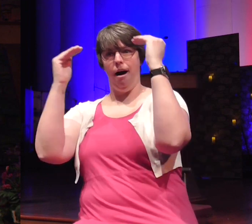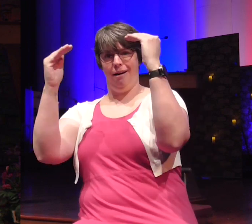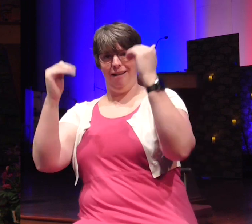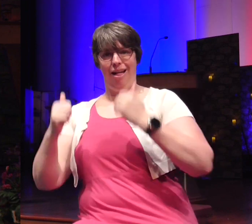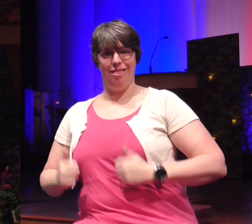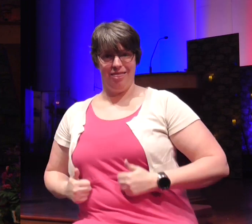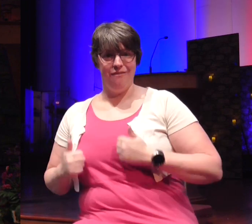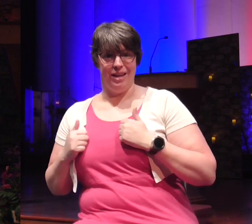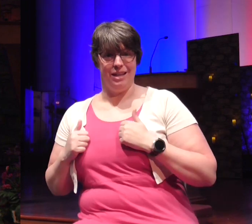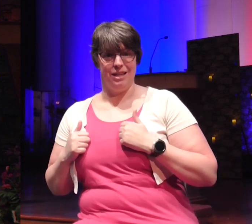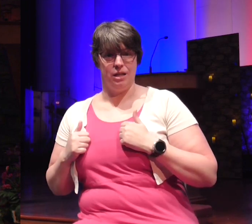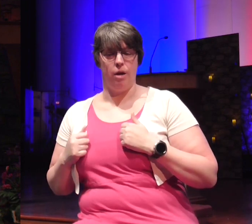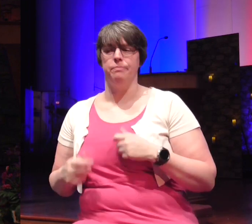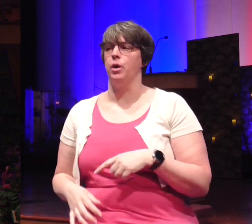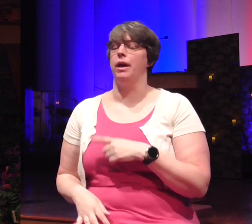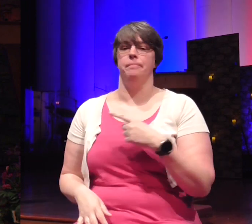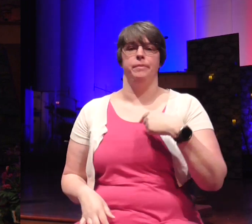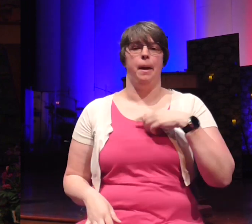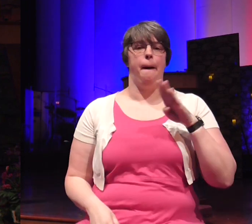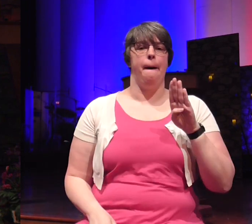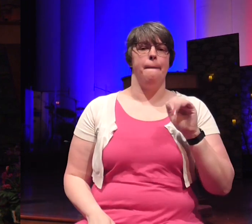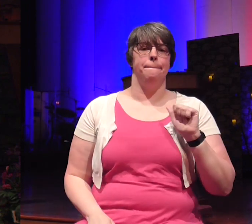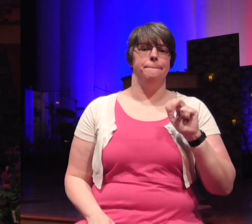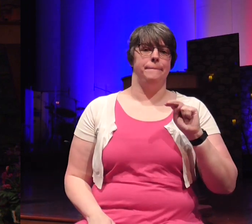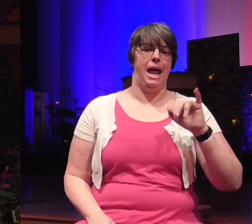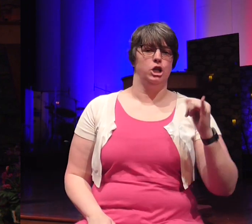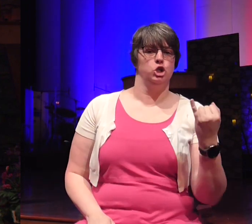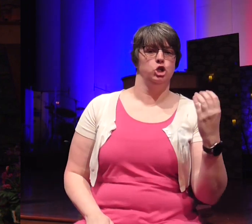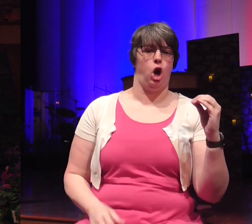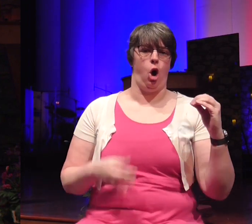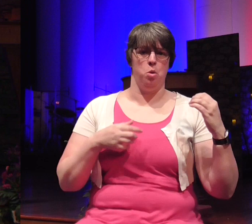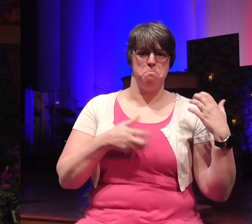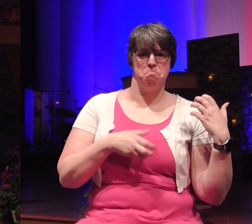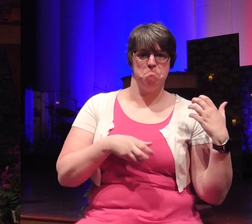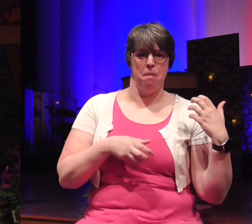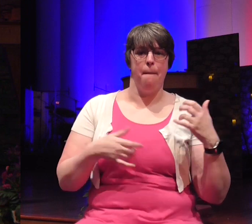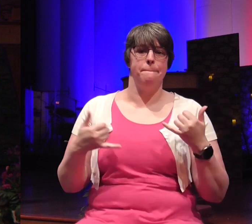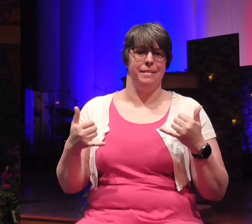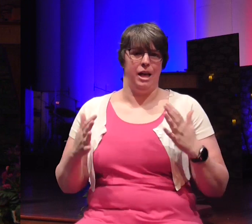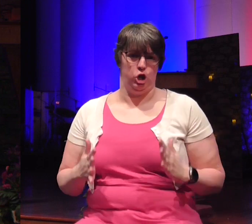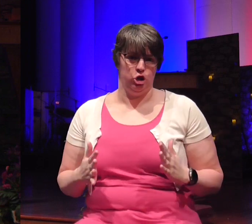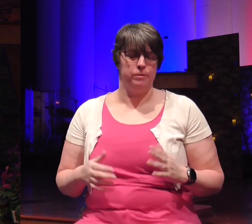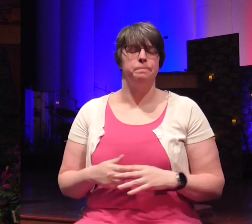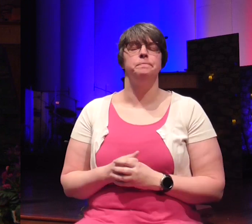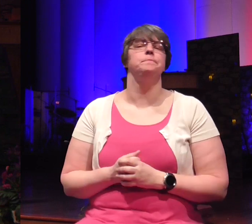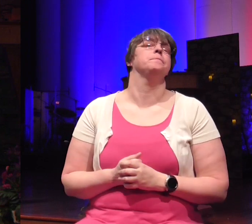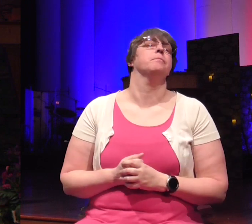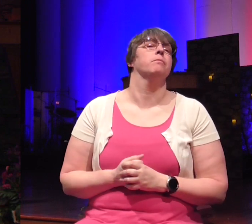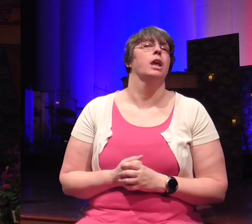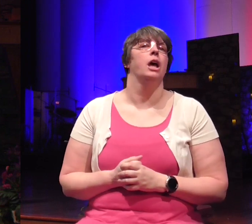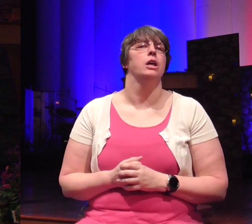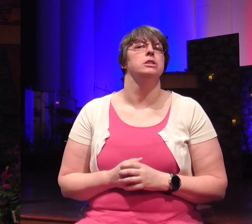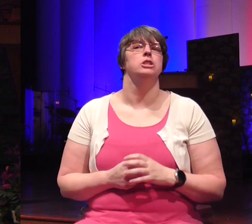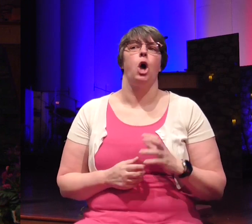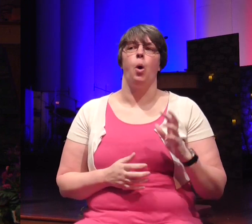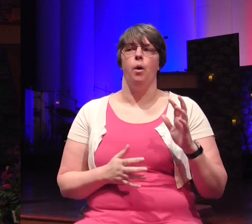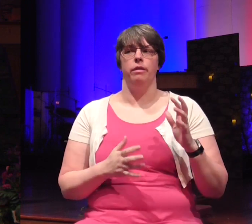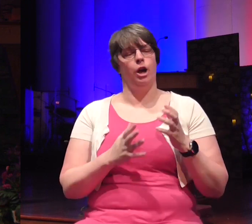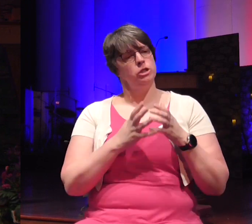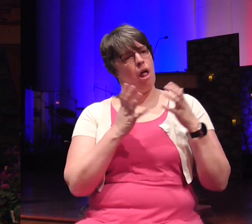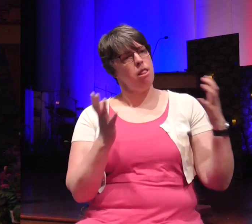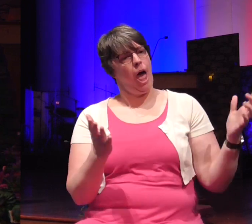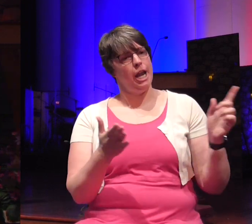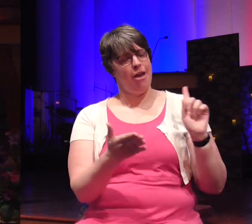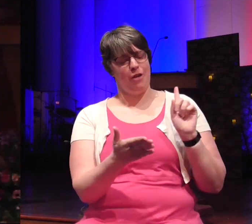Now, I am a banjo player, some of you may know, and what I've noticed of late is there's a good deal of banjo bashing that